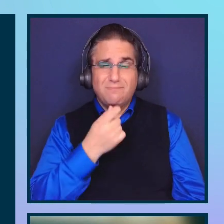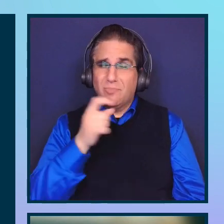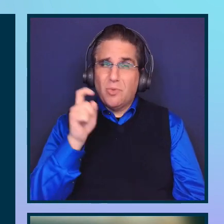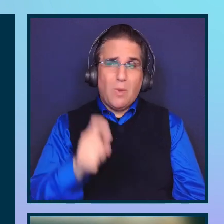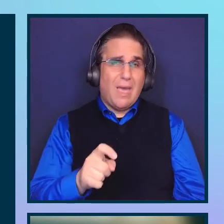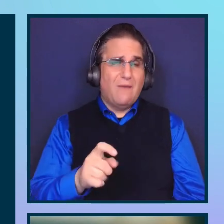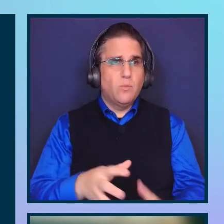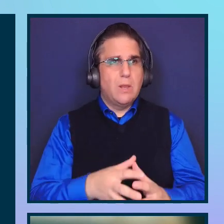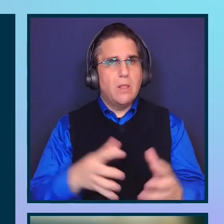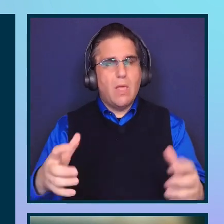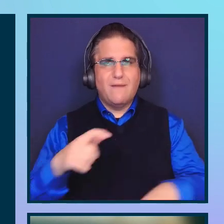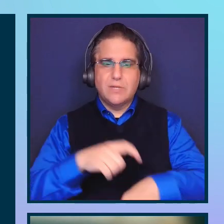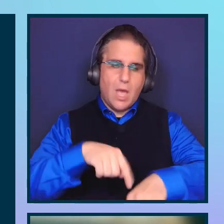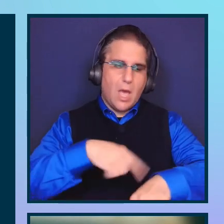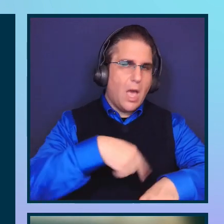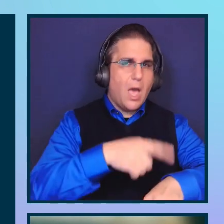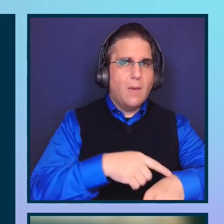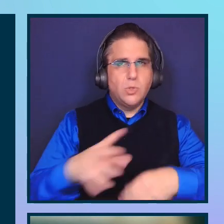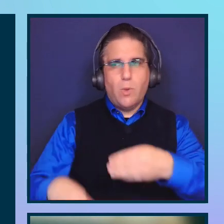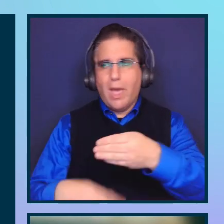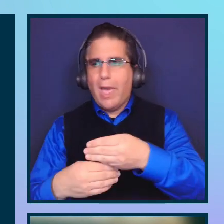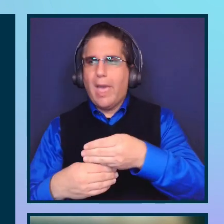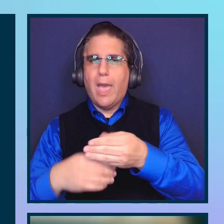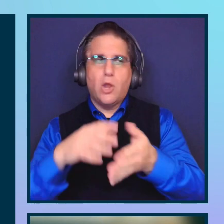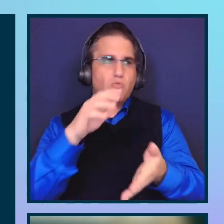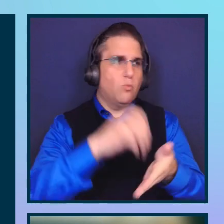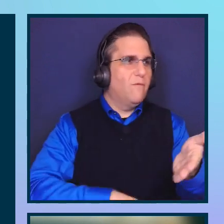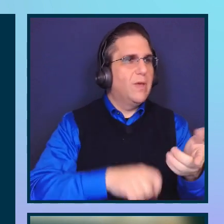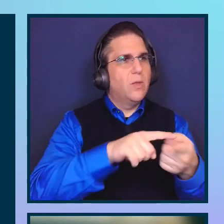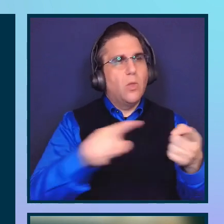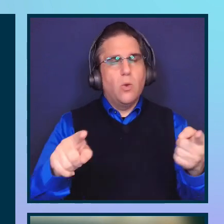time, adding, removing different accessibility traits.